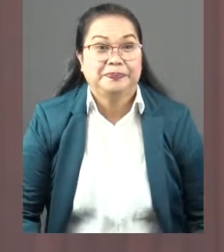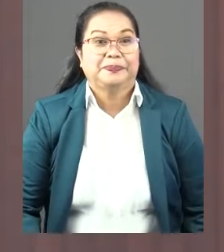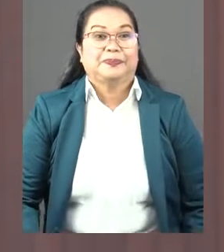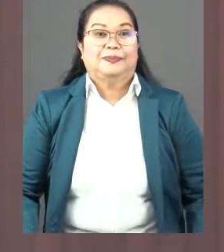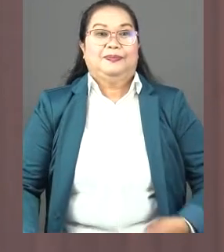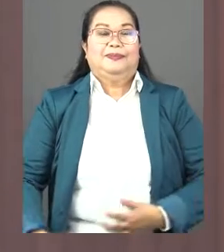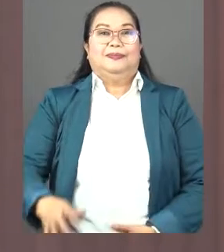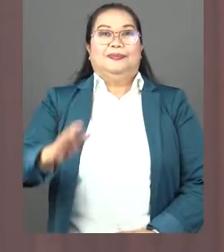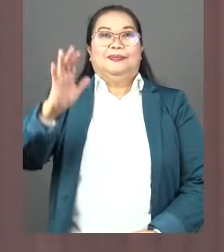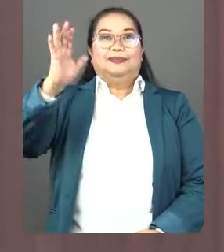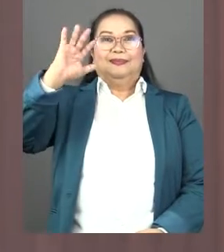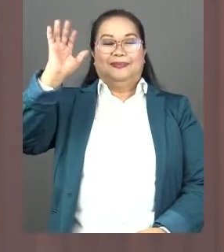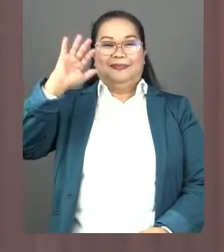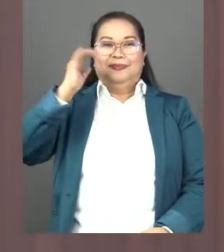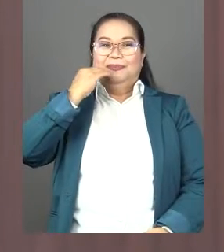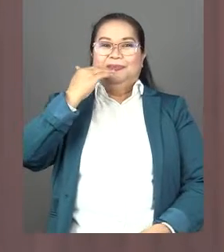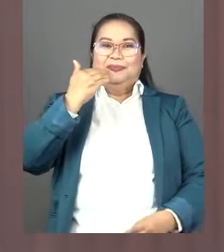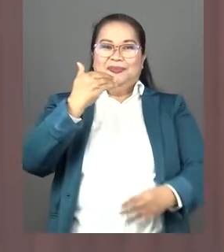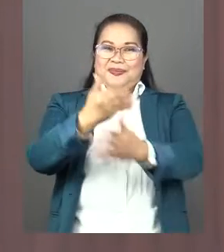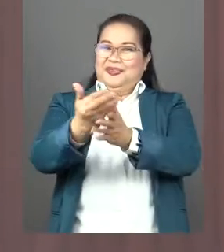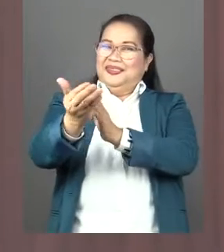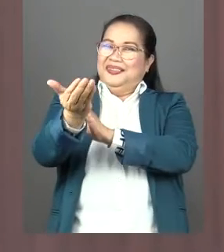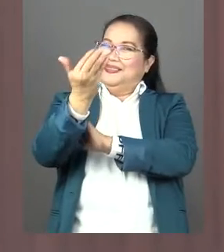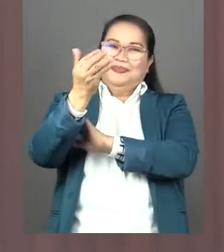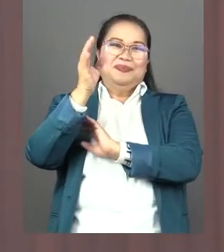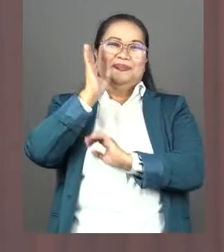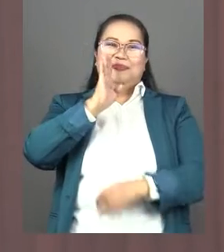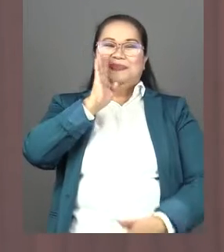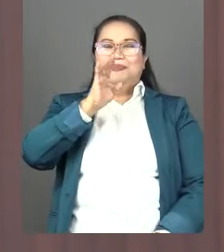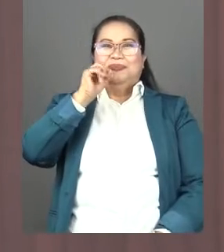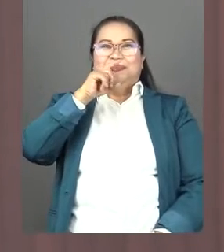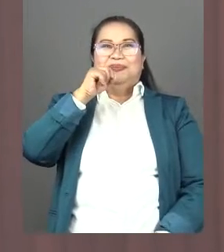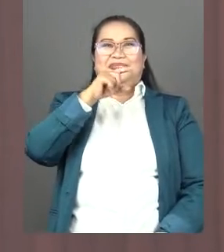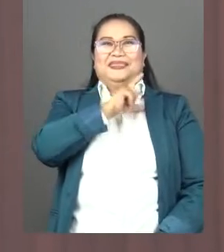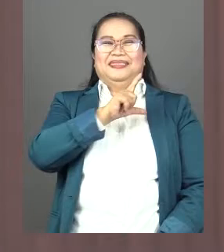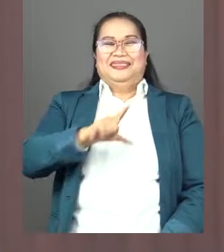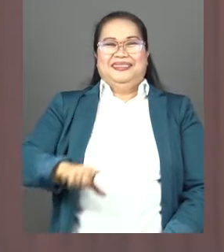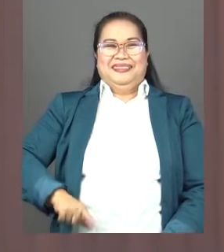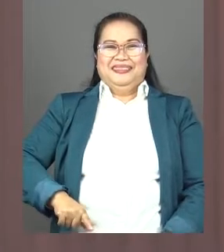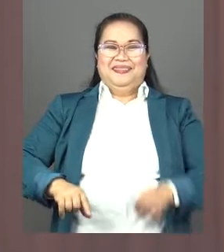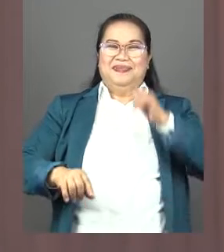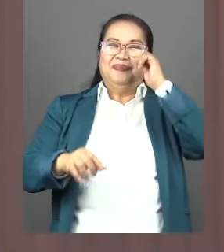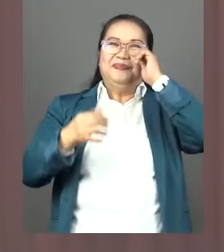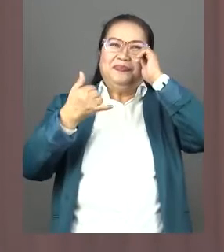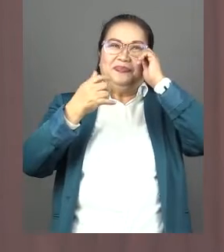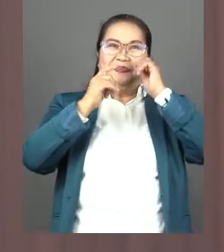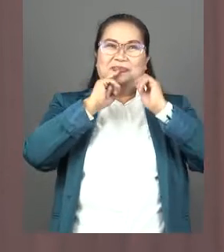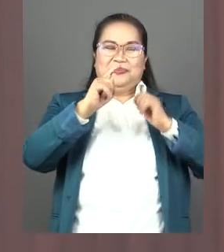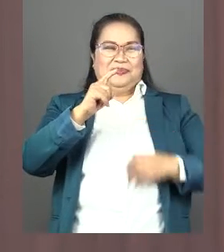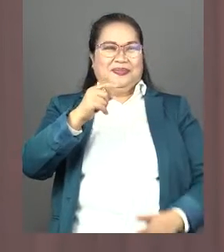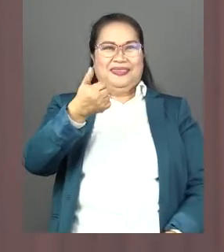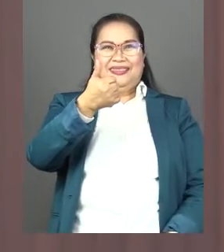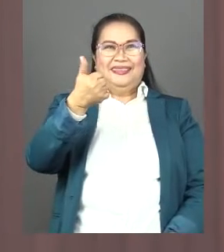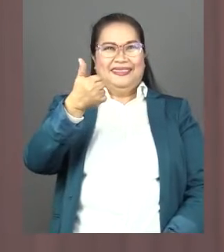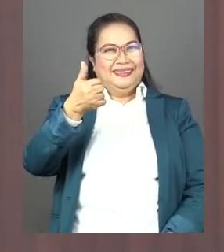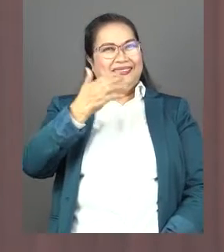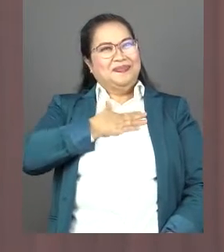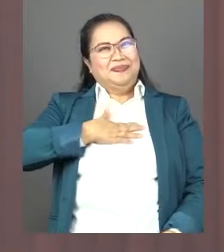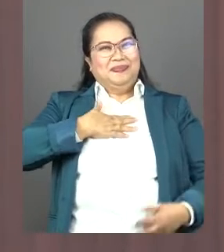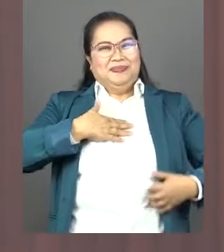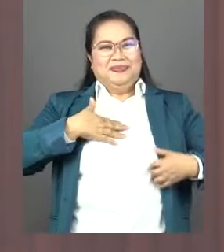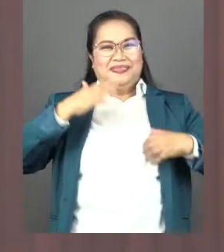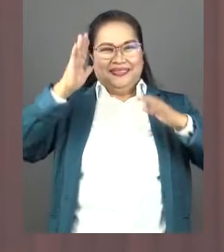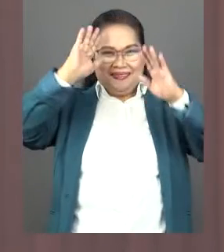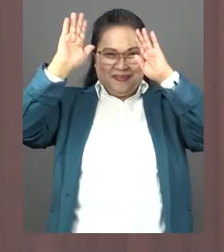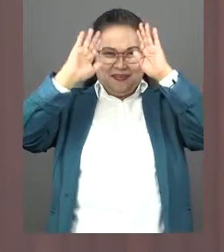All right, there you go. Good morning, brothers and sisters in the Lord. And of course, another lesson greeting